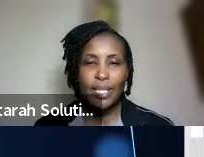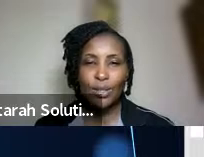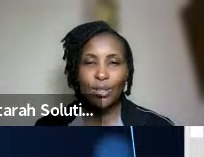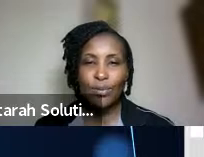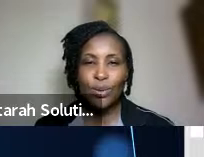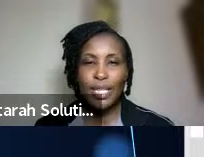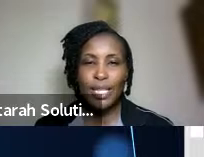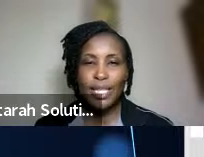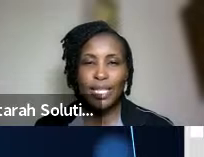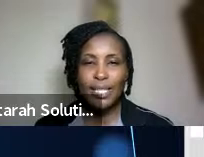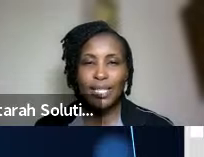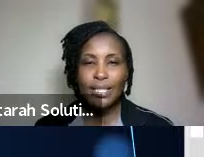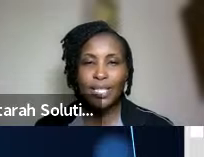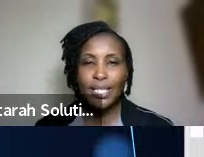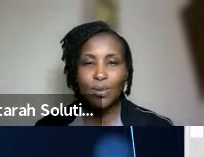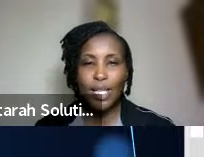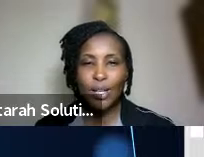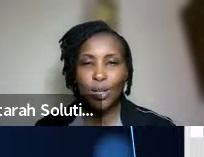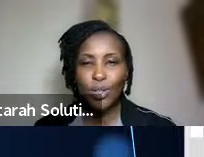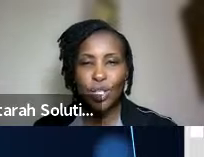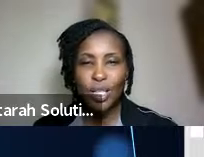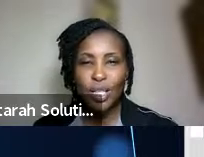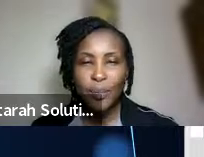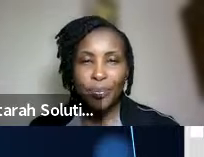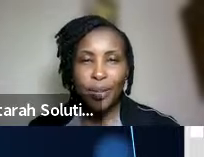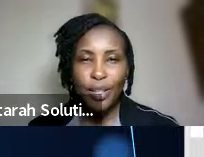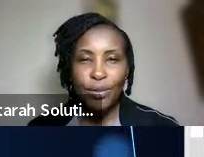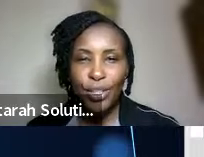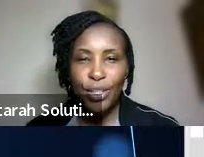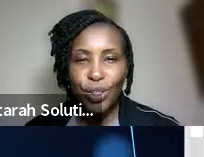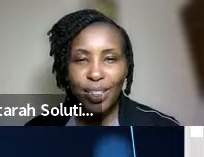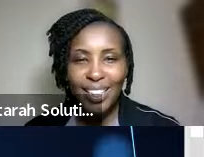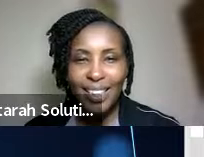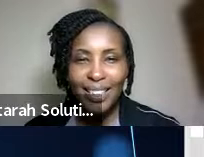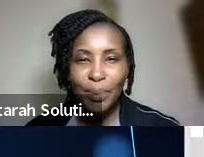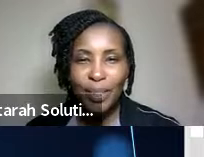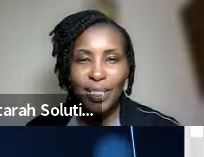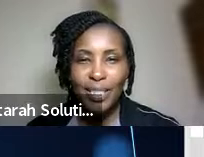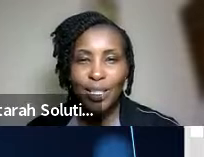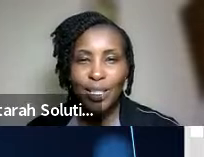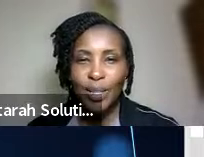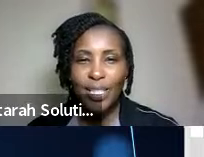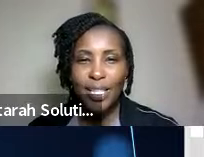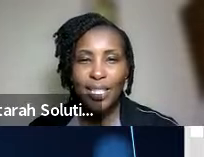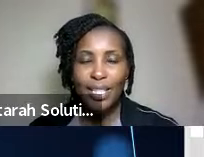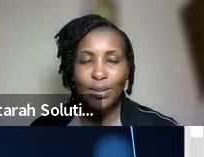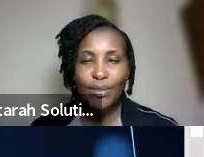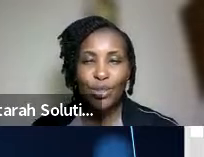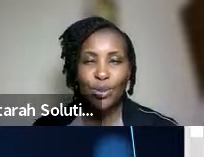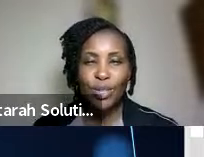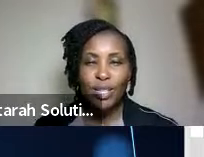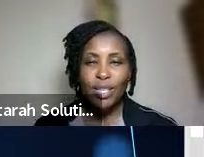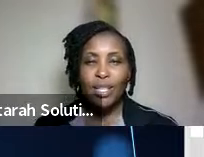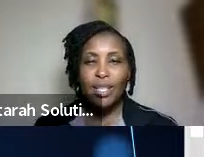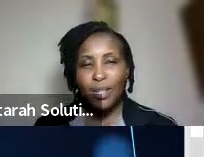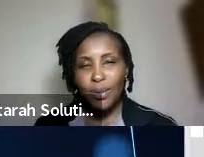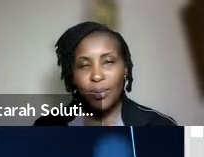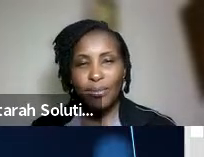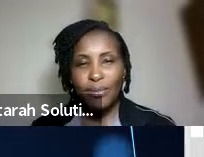yes. Quite a lot of new ideas and creativity, new technology, innovation. Somebody says new ideas and